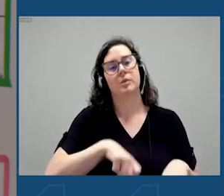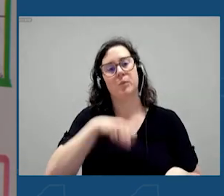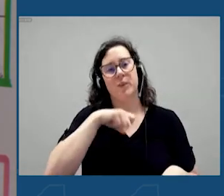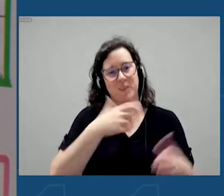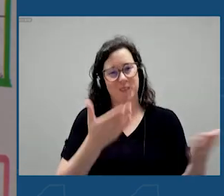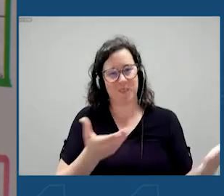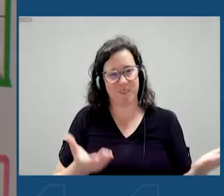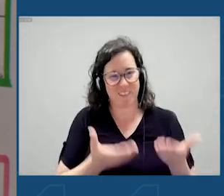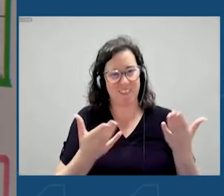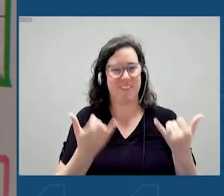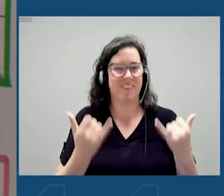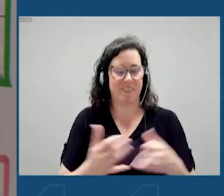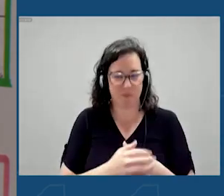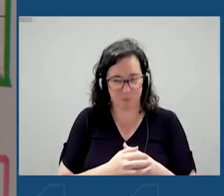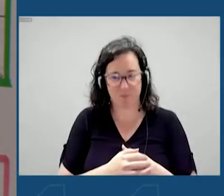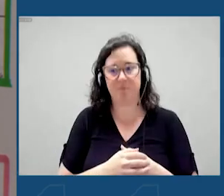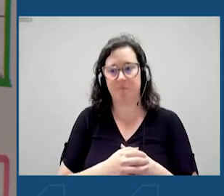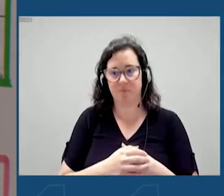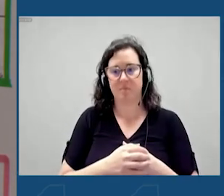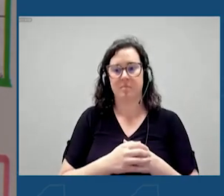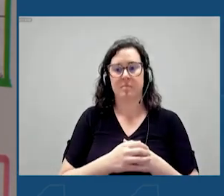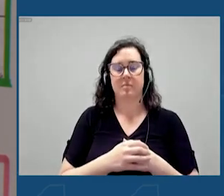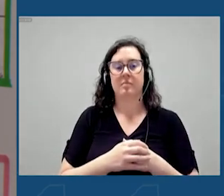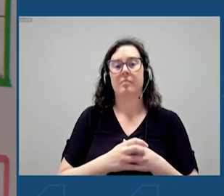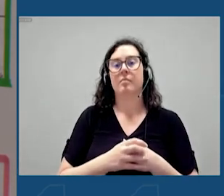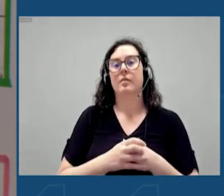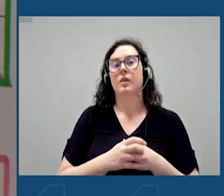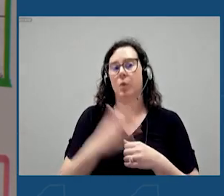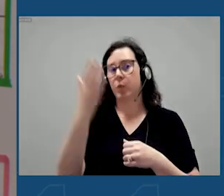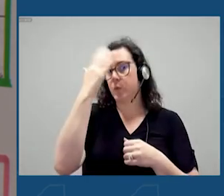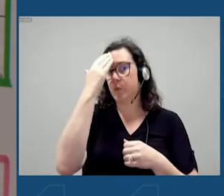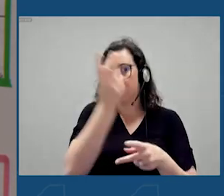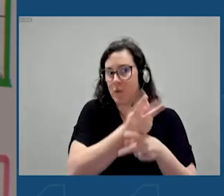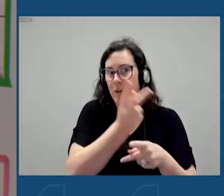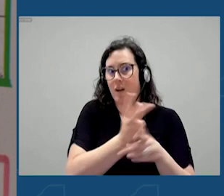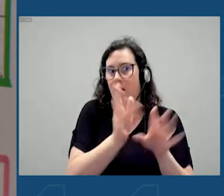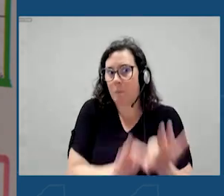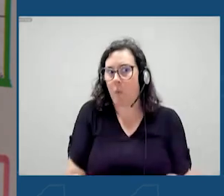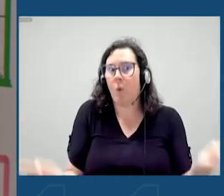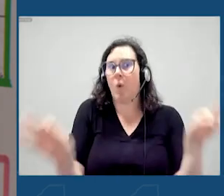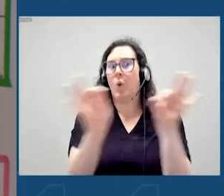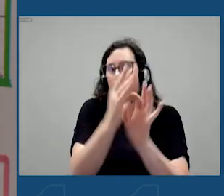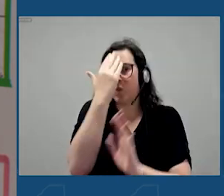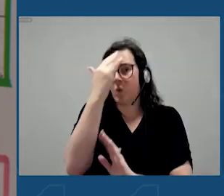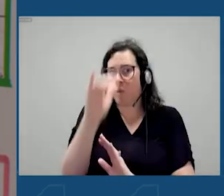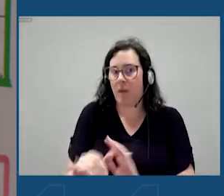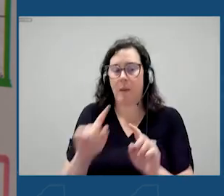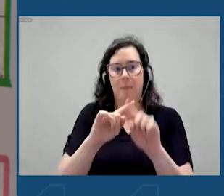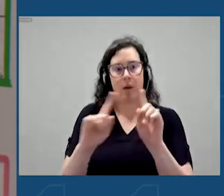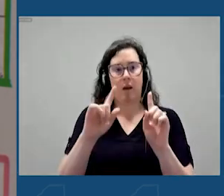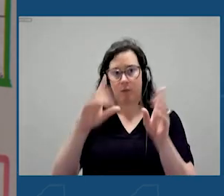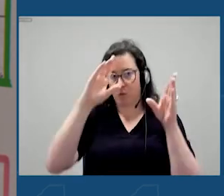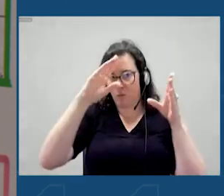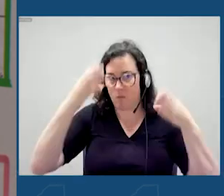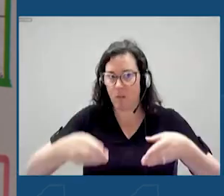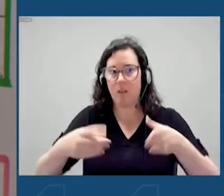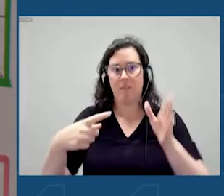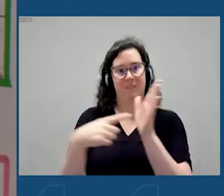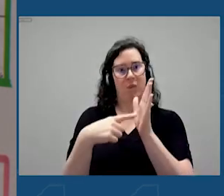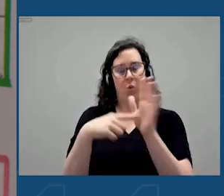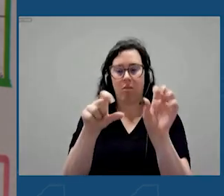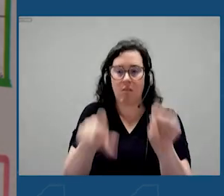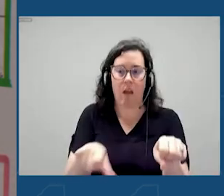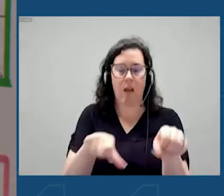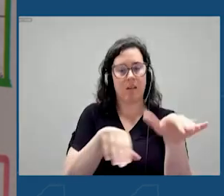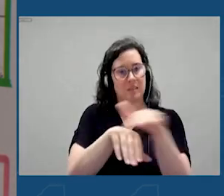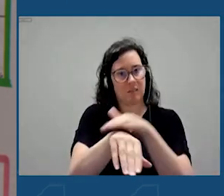we know how important child care is. And if we don't focus on making it more affordable and accessible, then